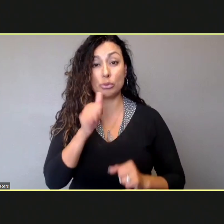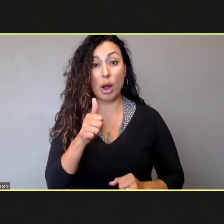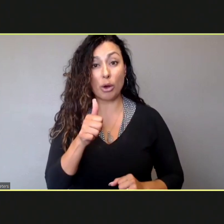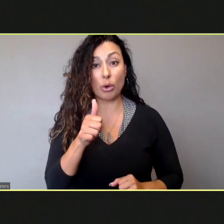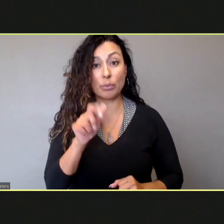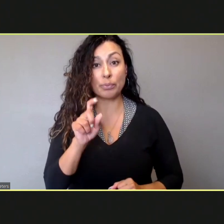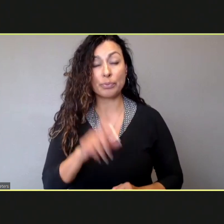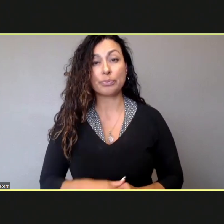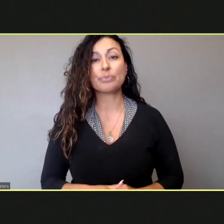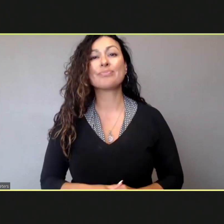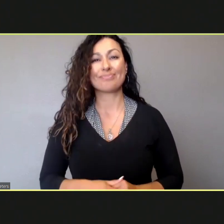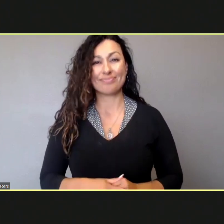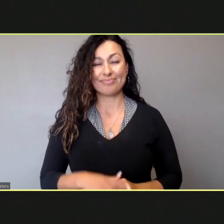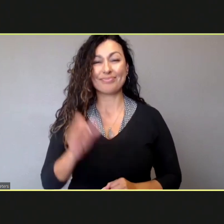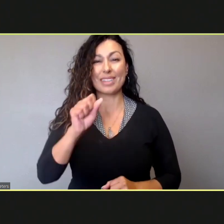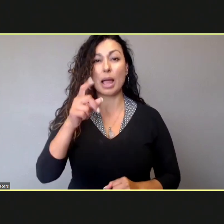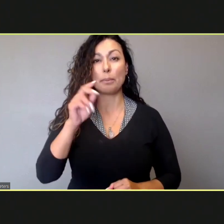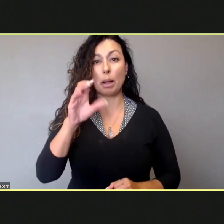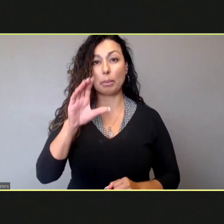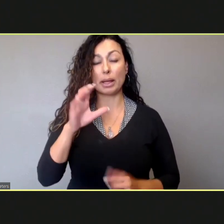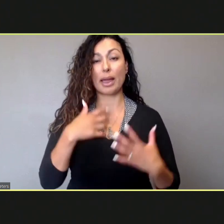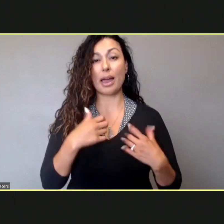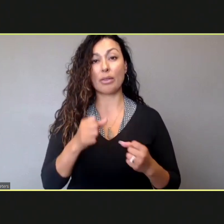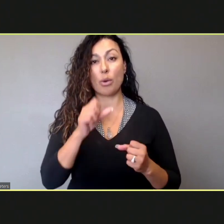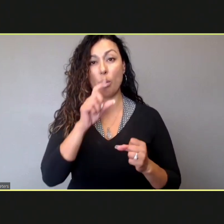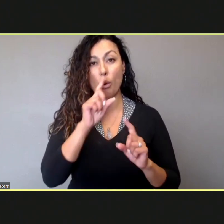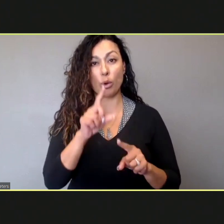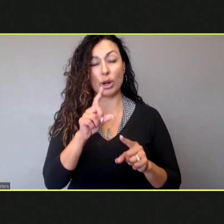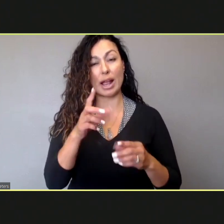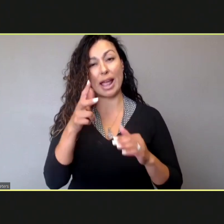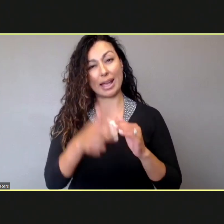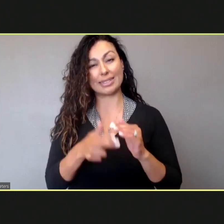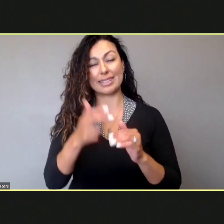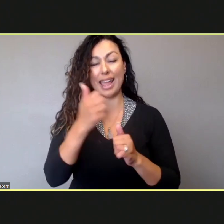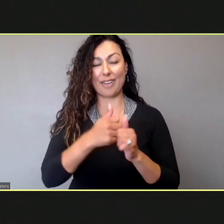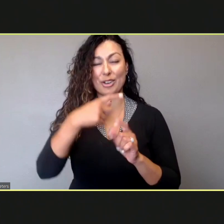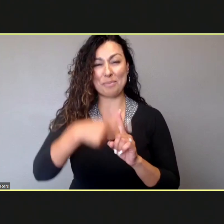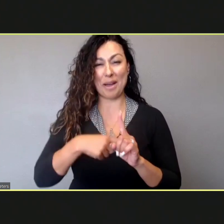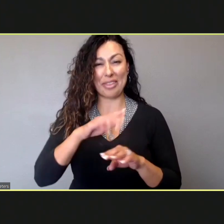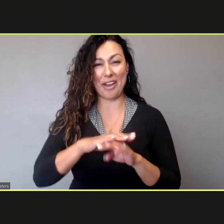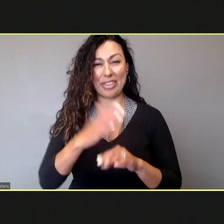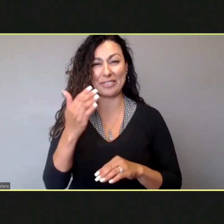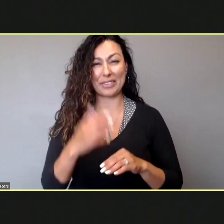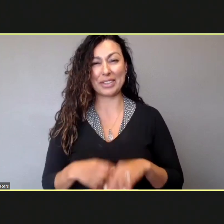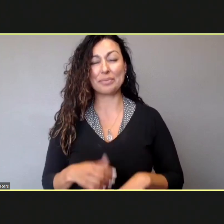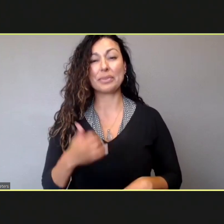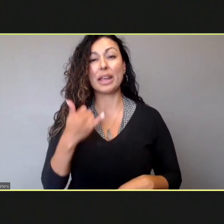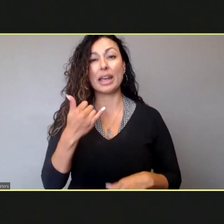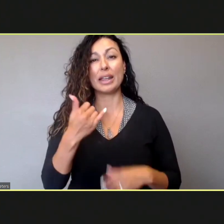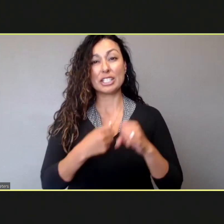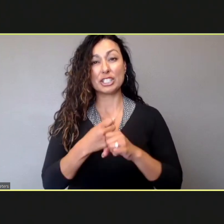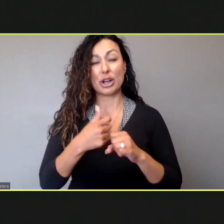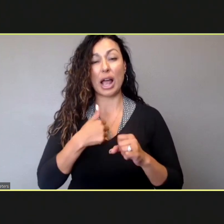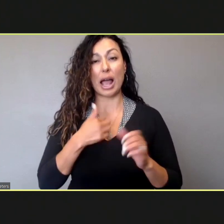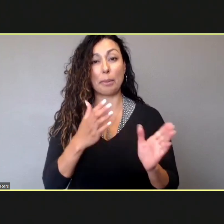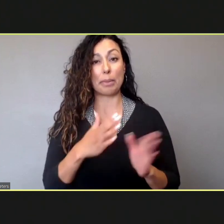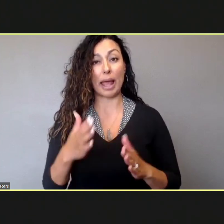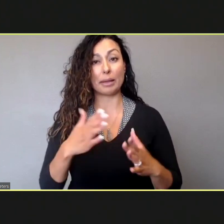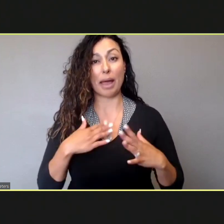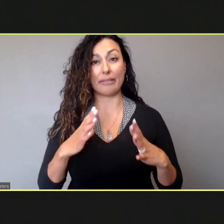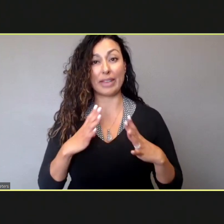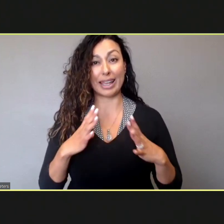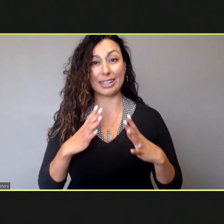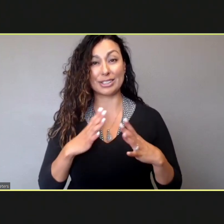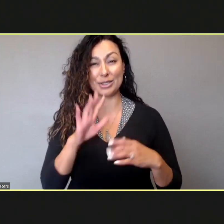that public health order ends pretty much every month on the 15th. And so this year I planned my vacations around